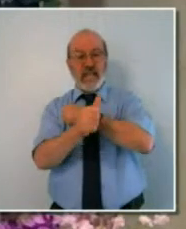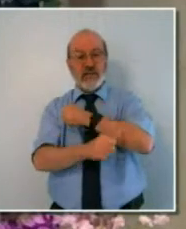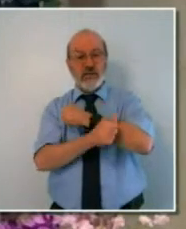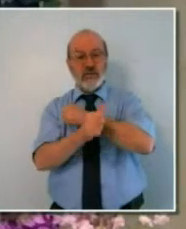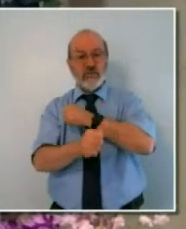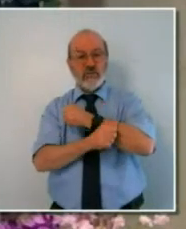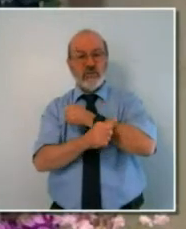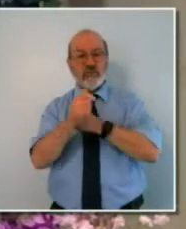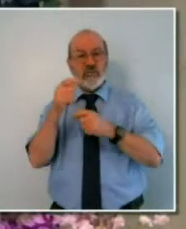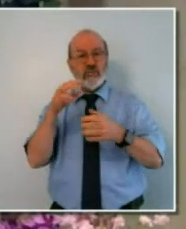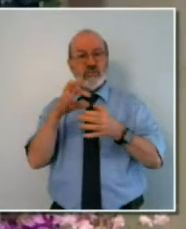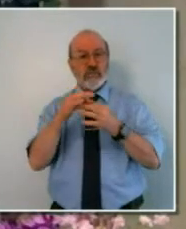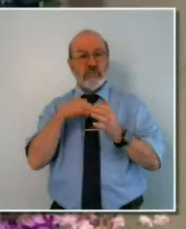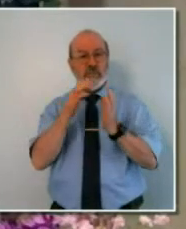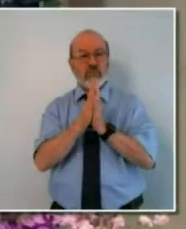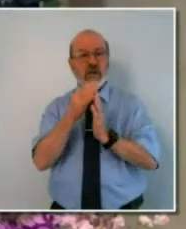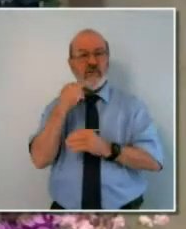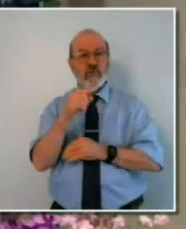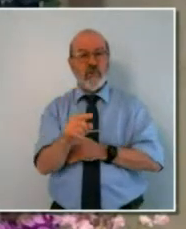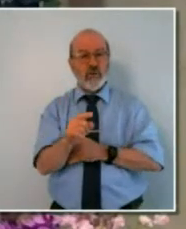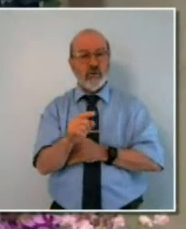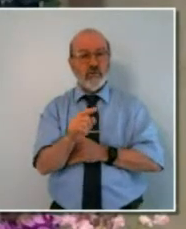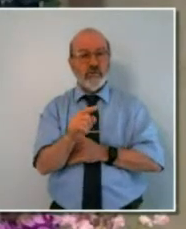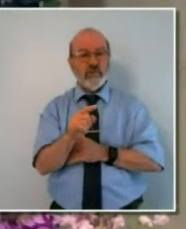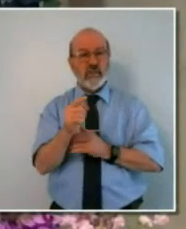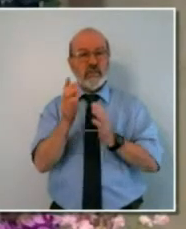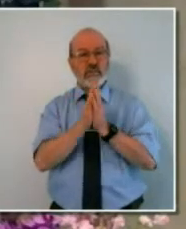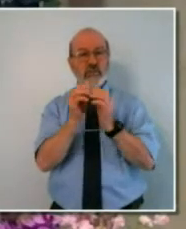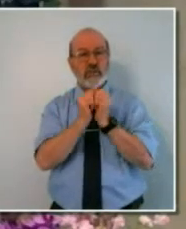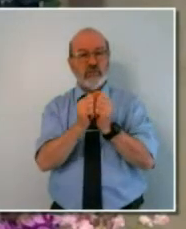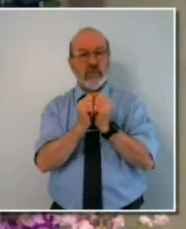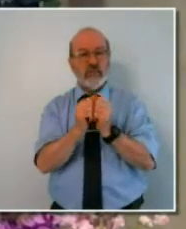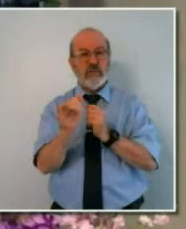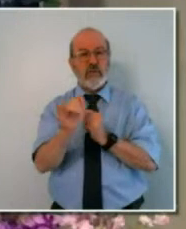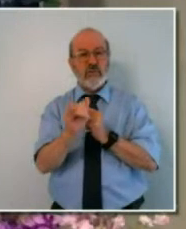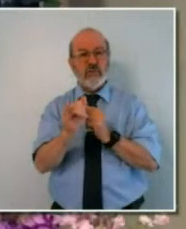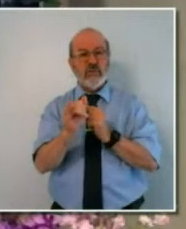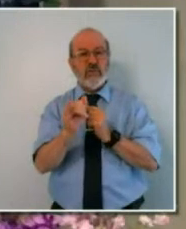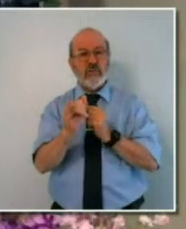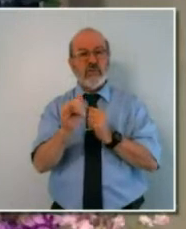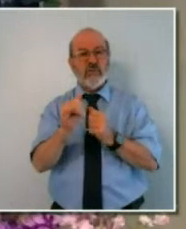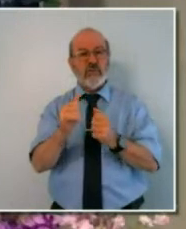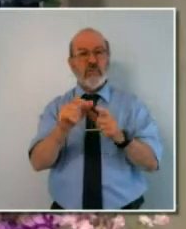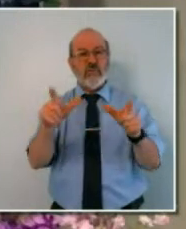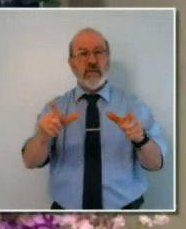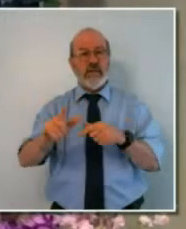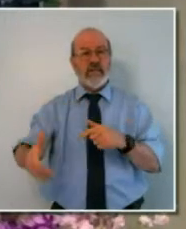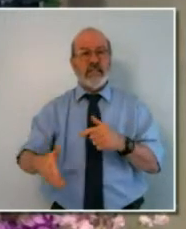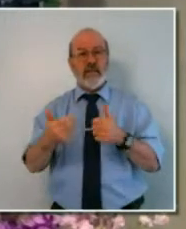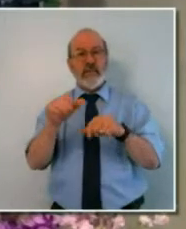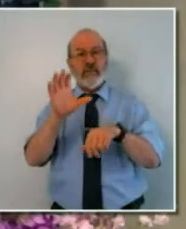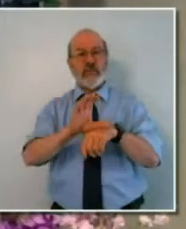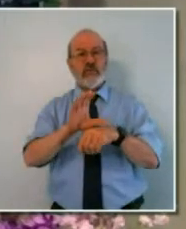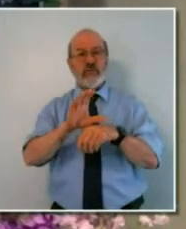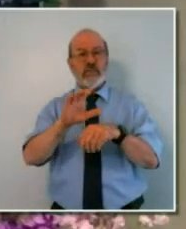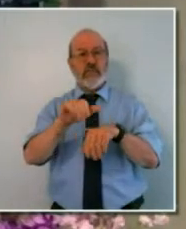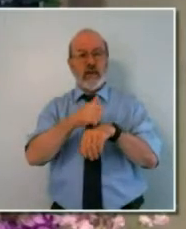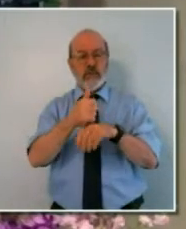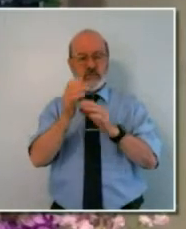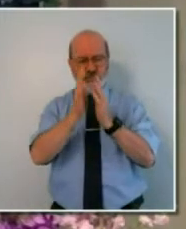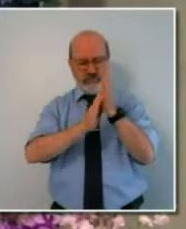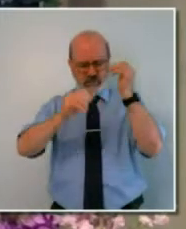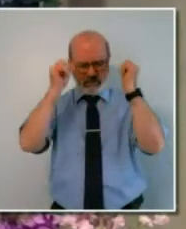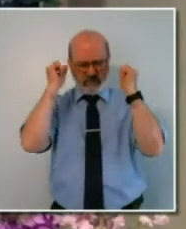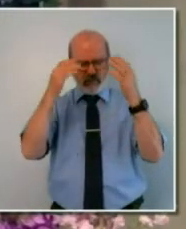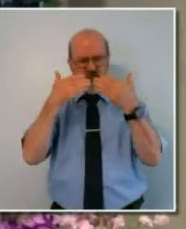join me in praying for her? And let's pray together as well for Lakeside Baptist Church in Cold Lake, Alberta. Let's pray. Father, thank you so much